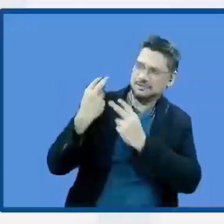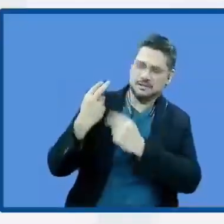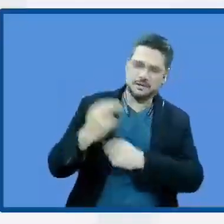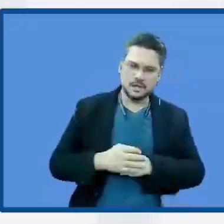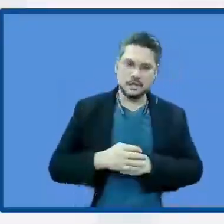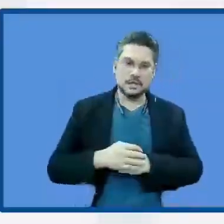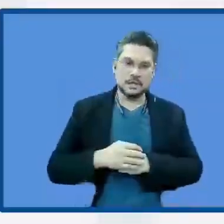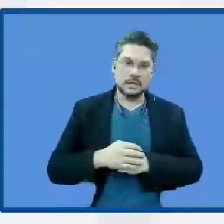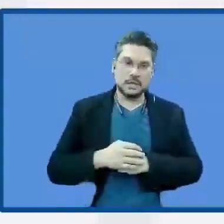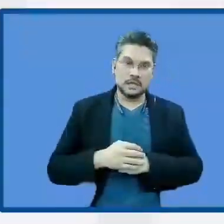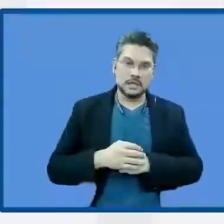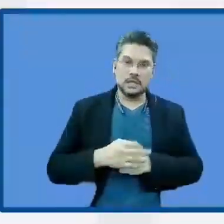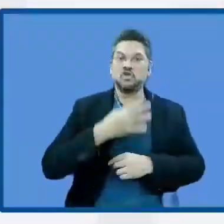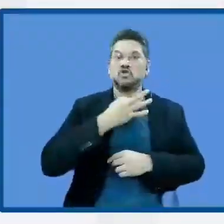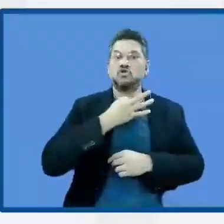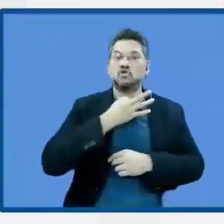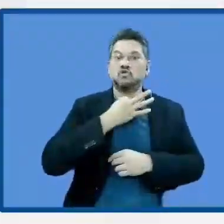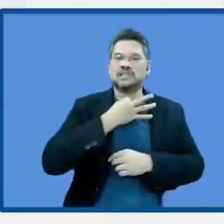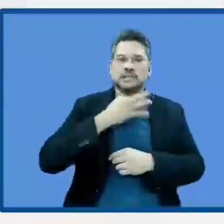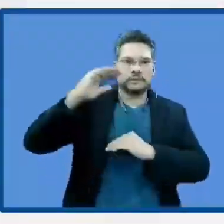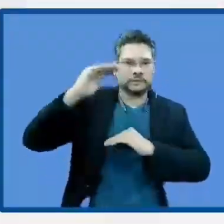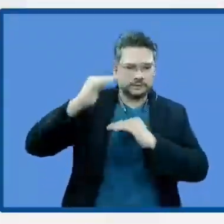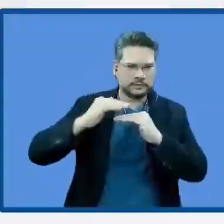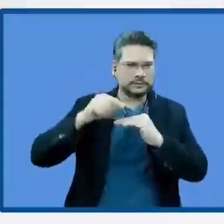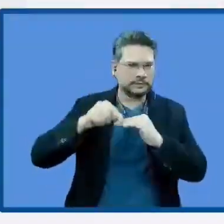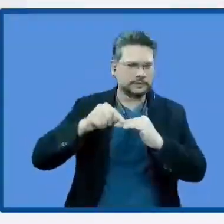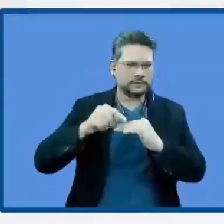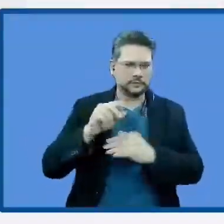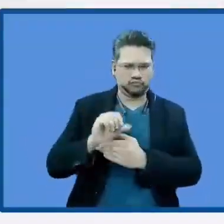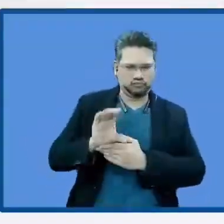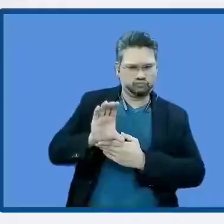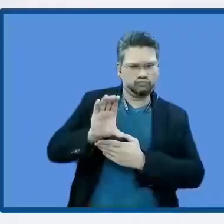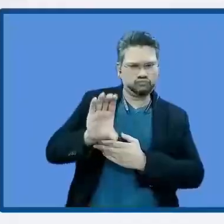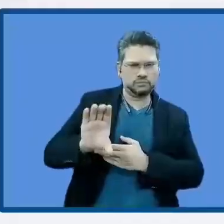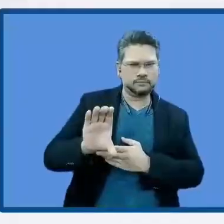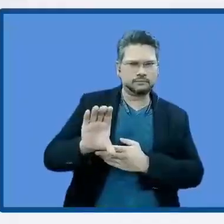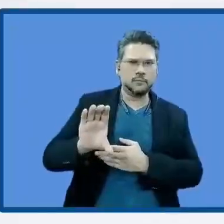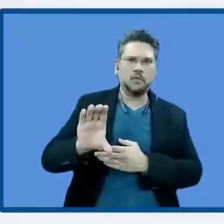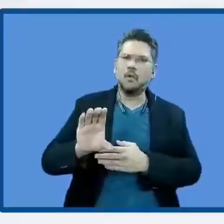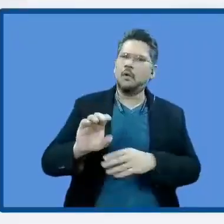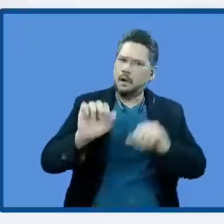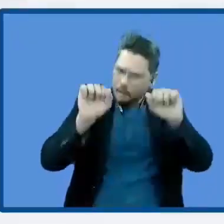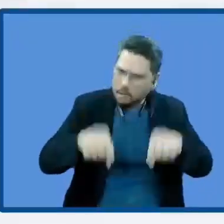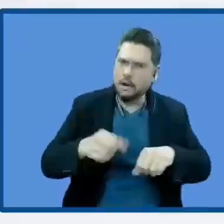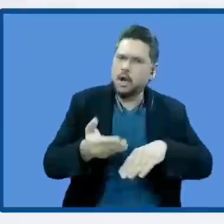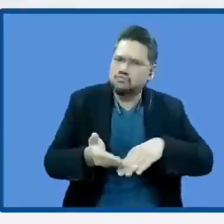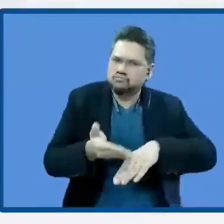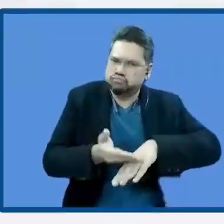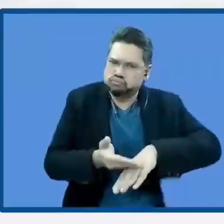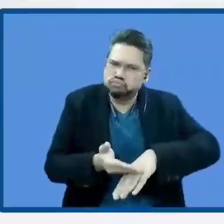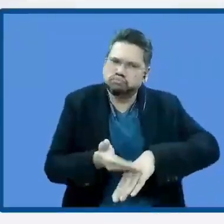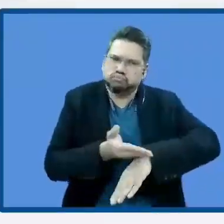certainly improved. But there are two lines here. First is advancement